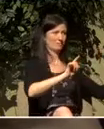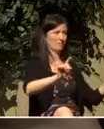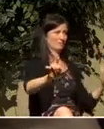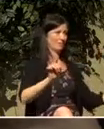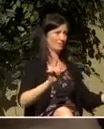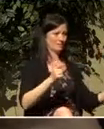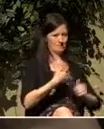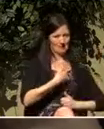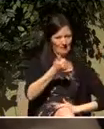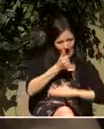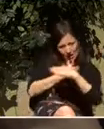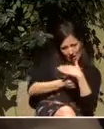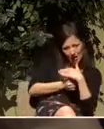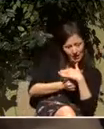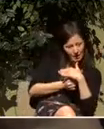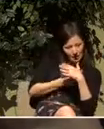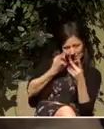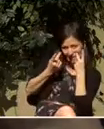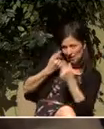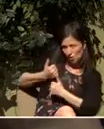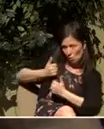I hid until they started to leave.